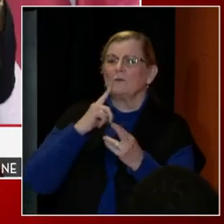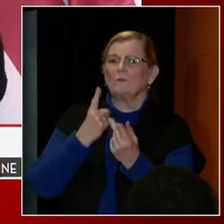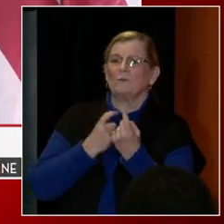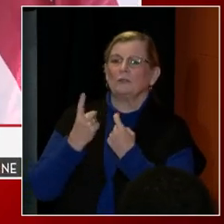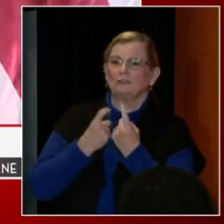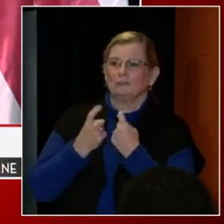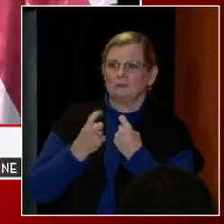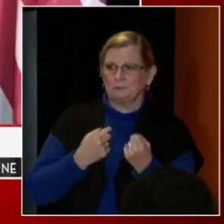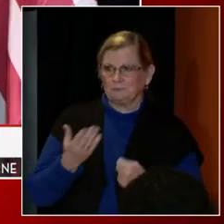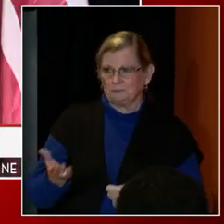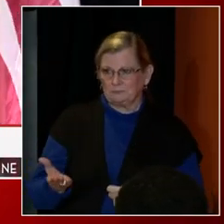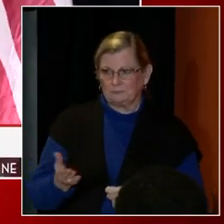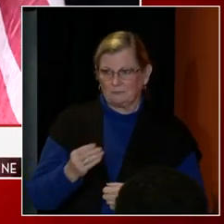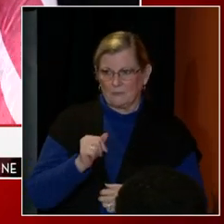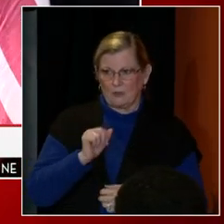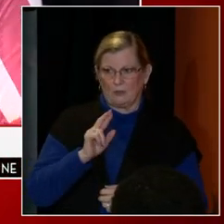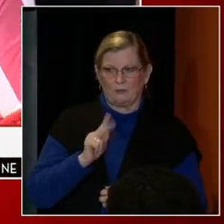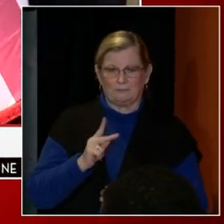Yes.